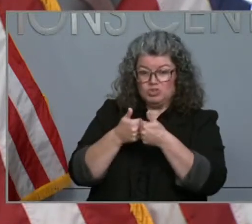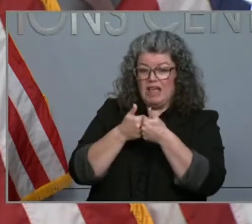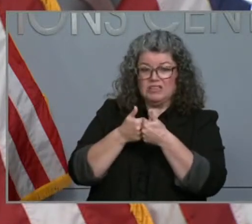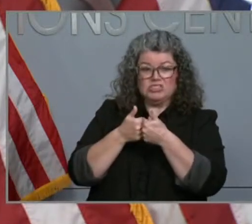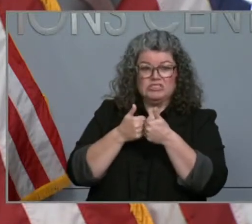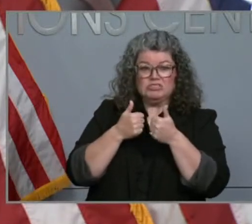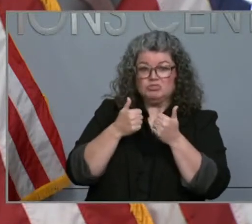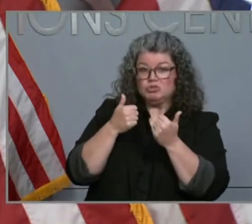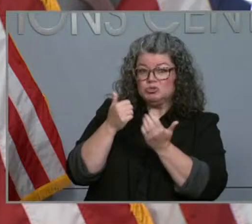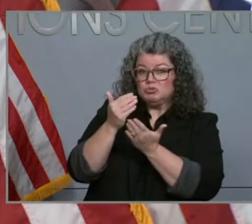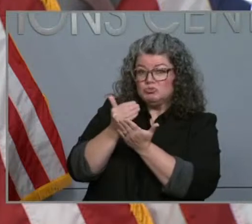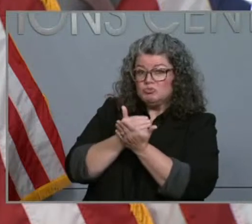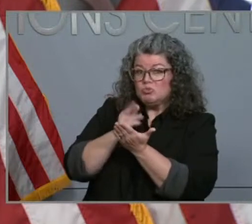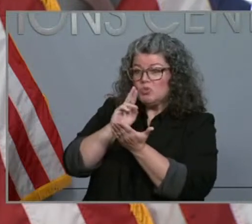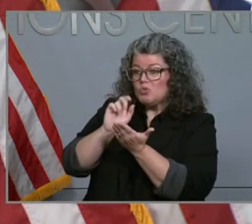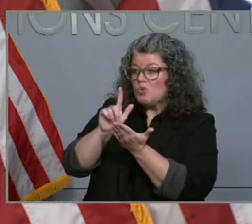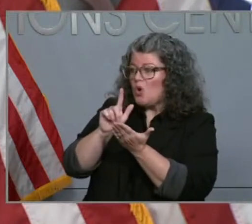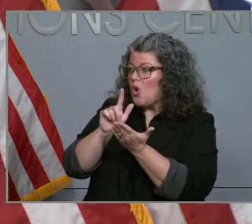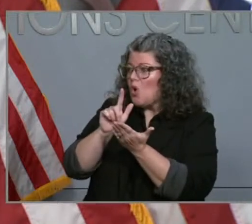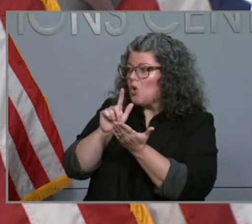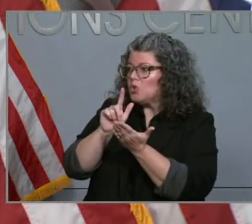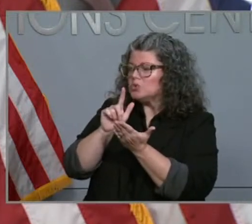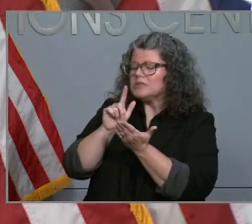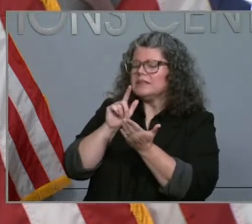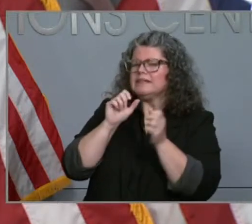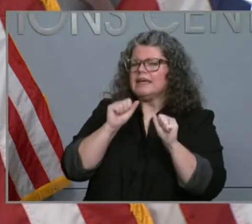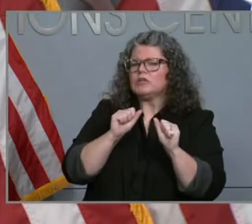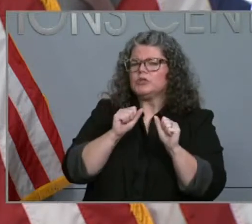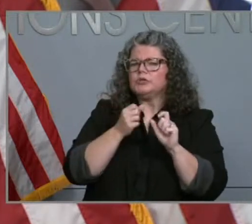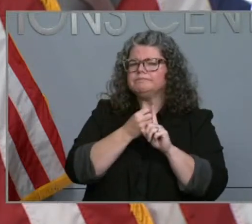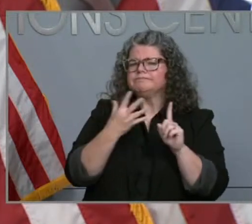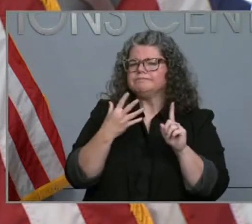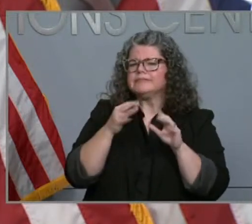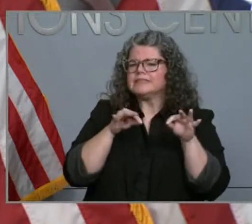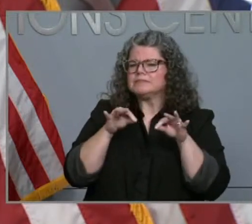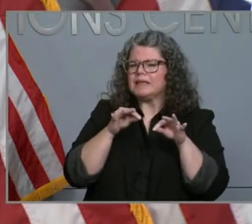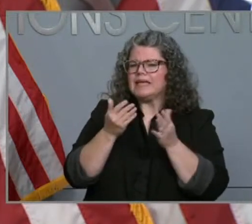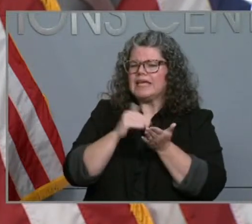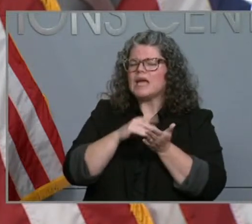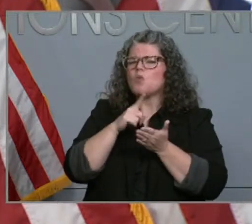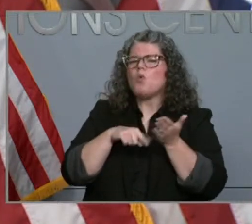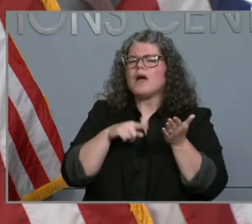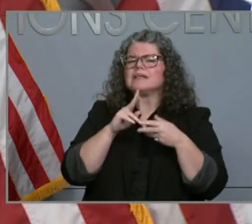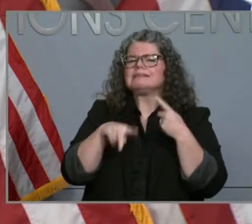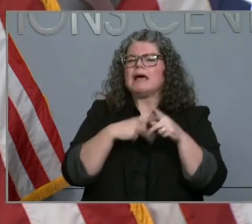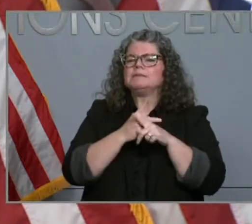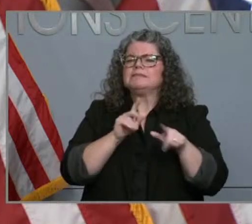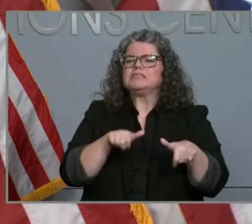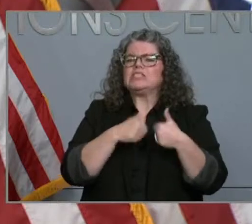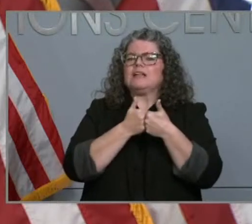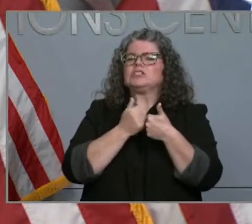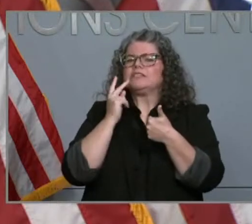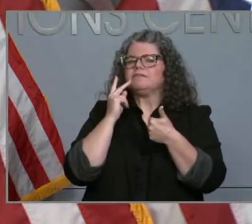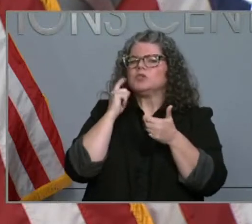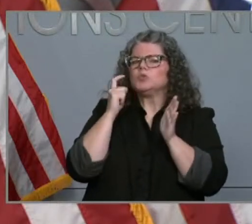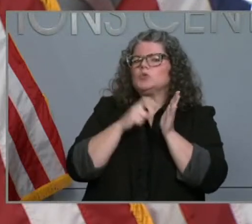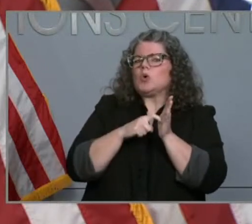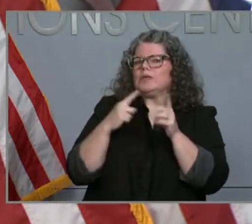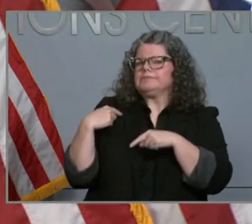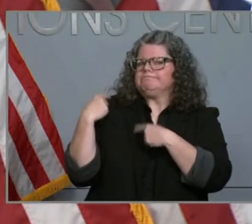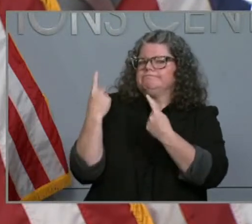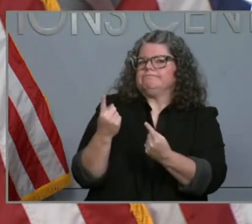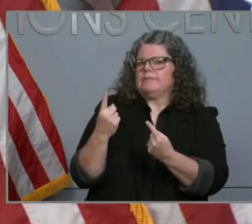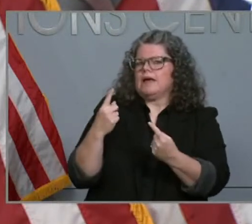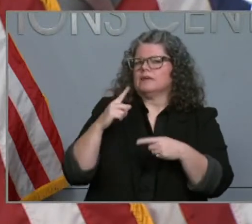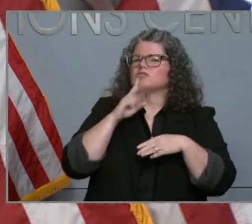voter rolls. Could you just elaborate on, I know you just touched on it, but what kind of challenges have you seen to date on voter